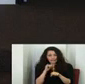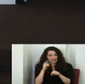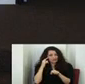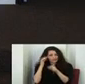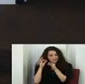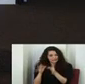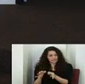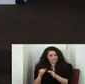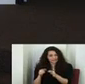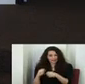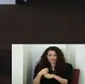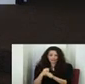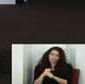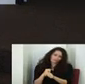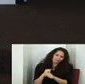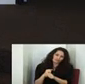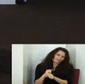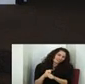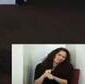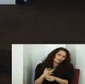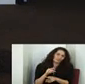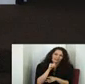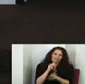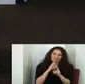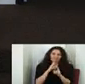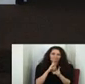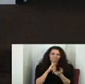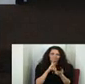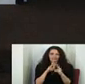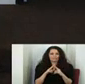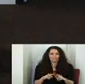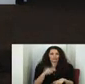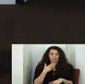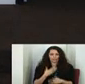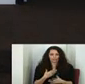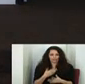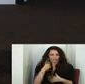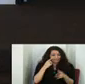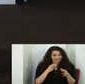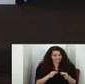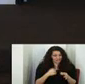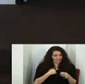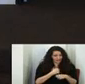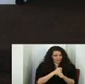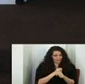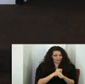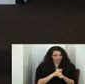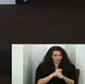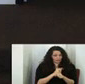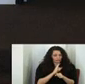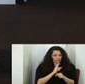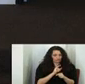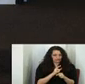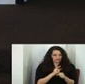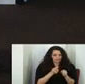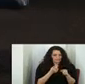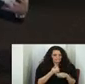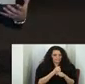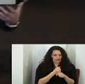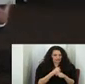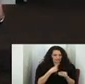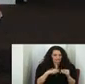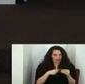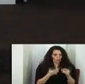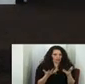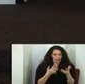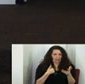I make have not been very good. The decisions that I have made have been about my will, about what I want